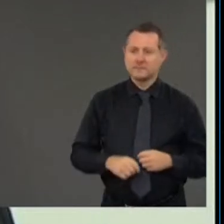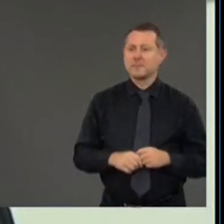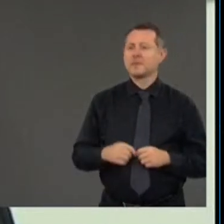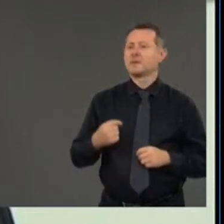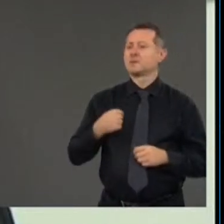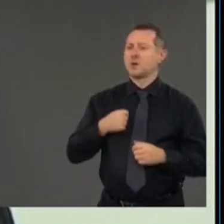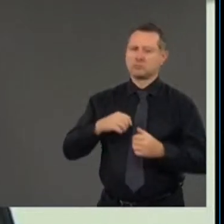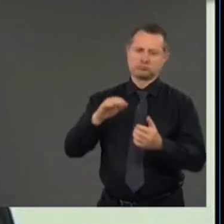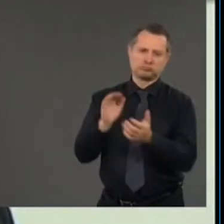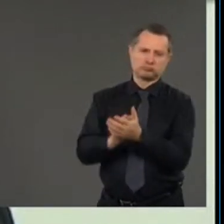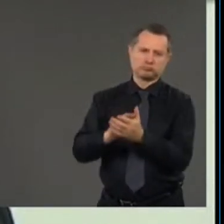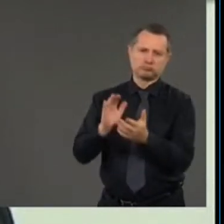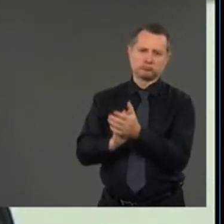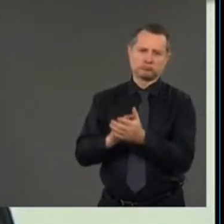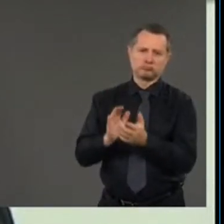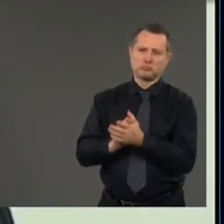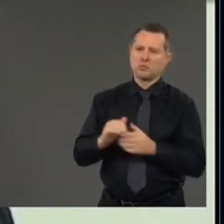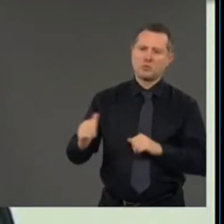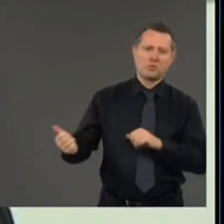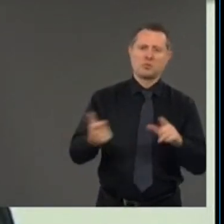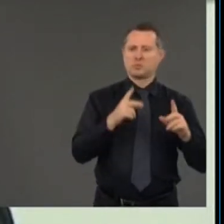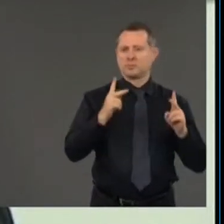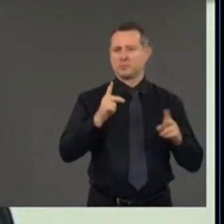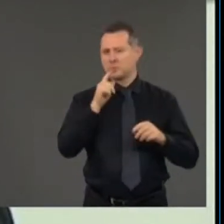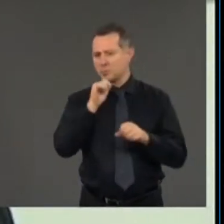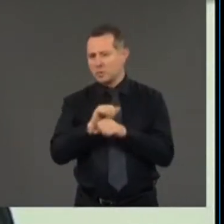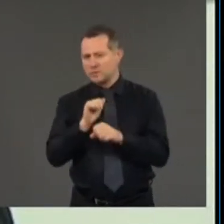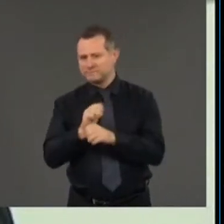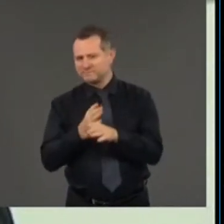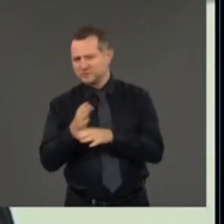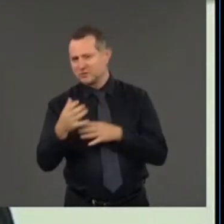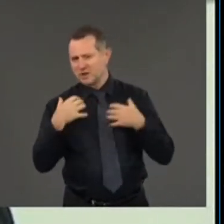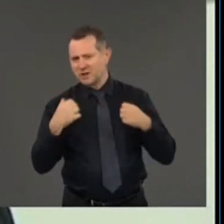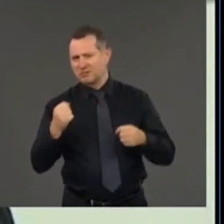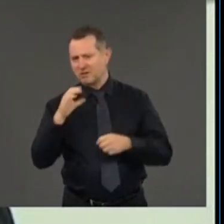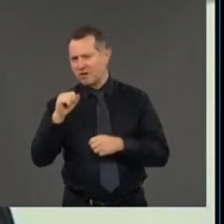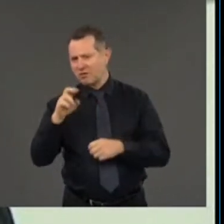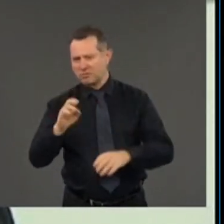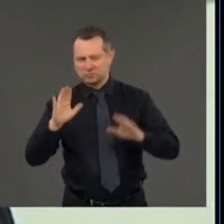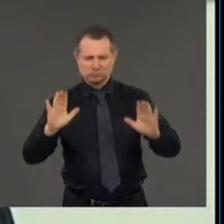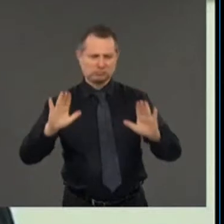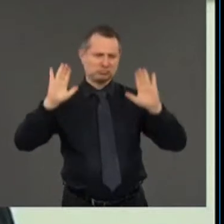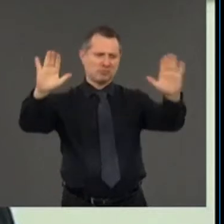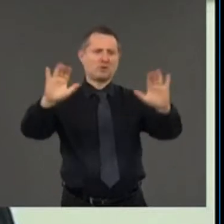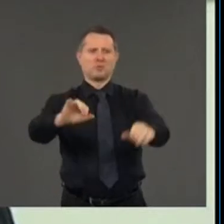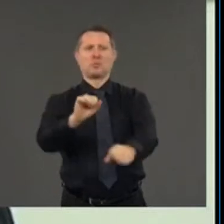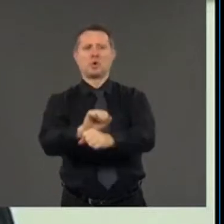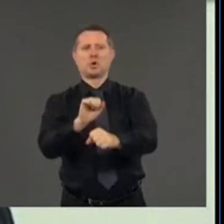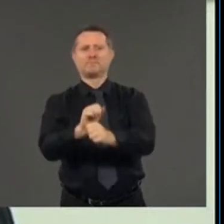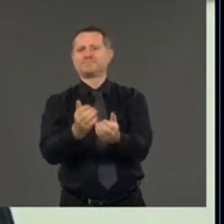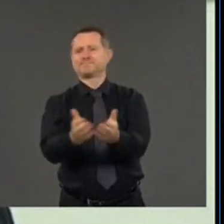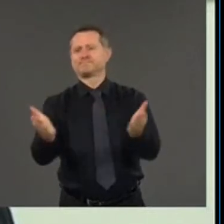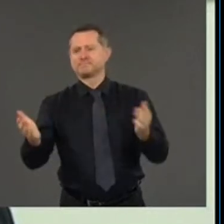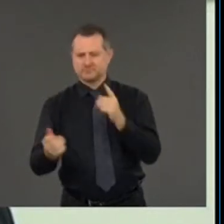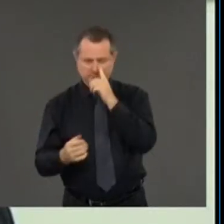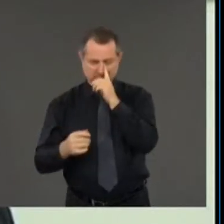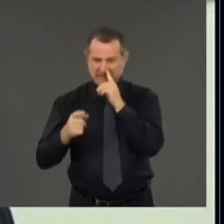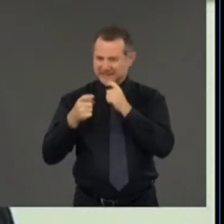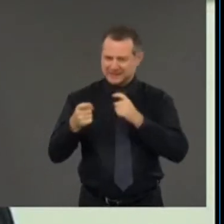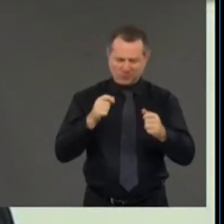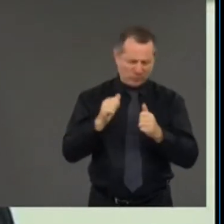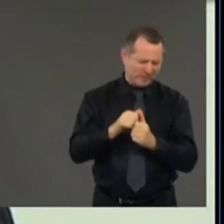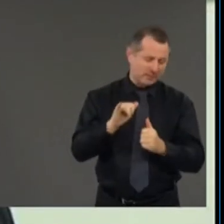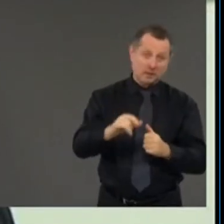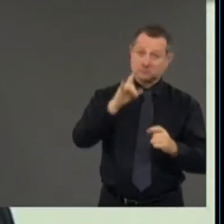the people in the healthcare in New York that has done a phenomenal job in dealing with an unbelievably difficult circumstance,